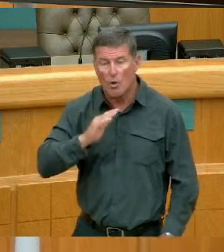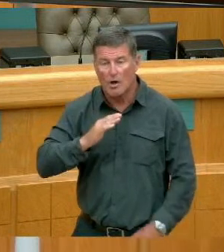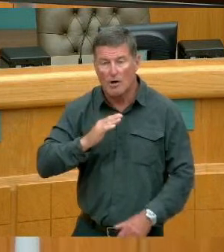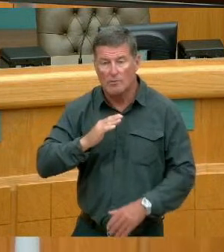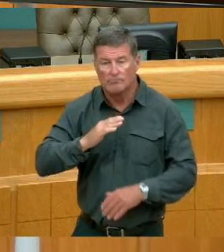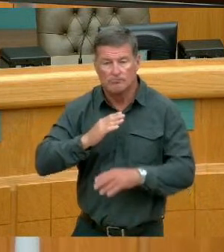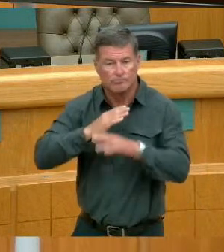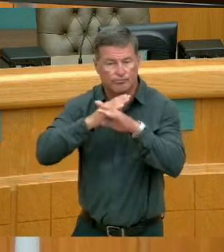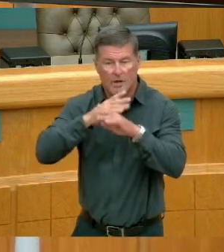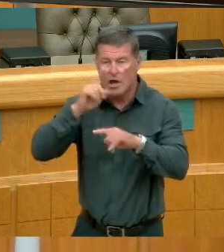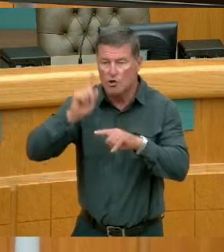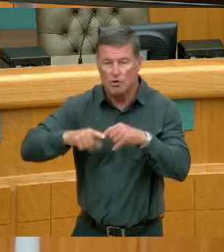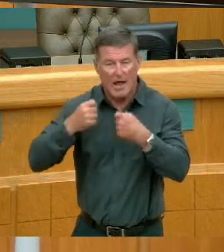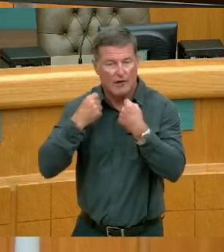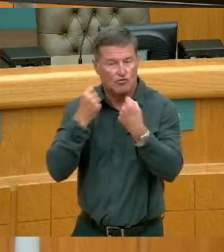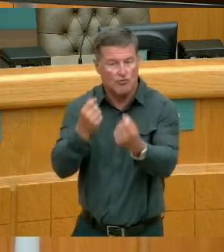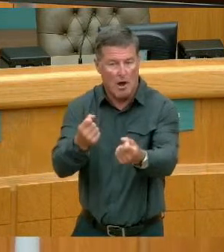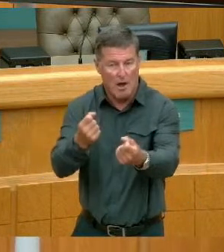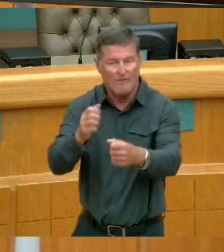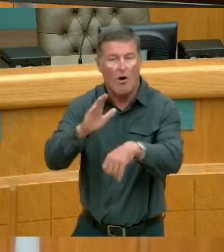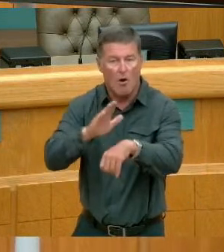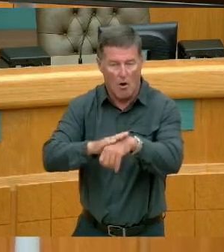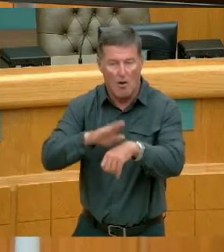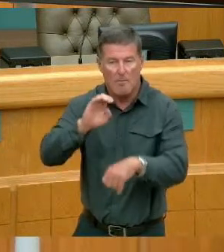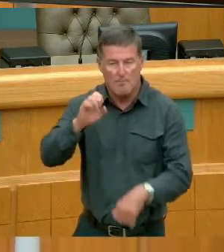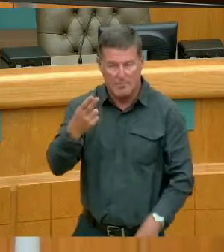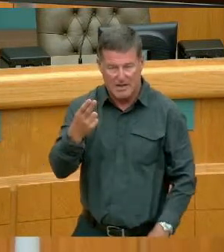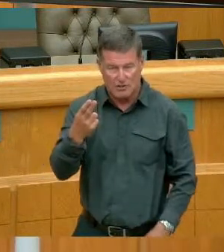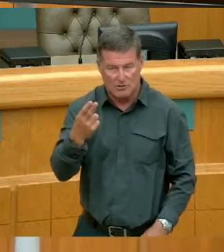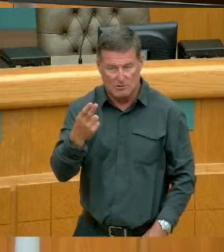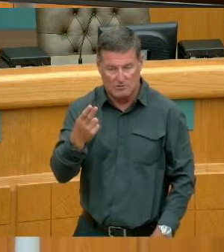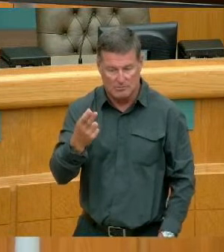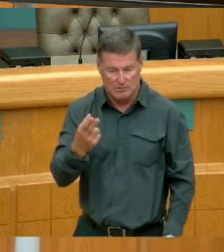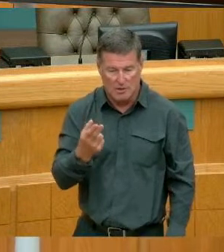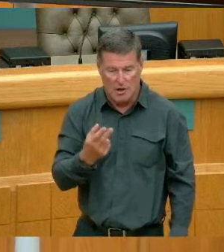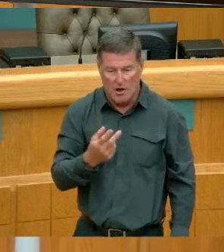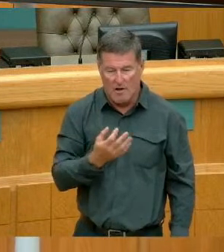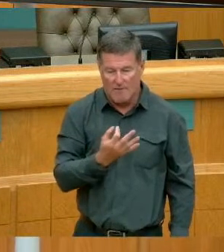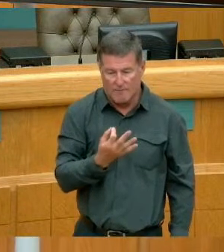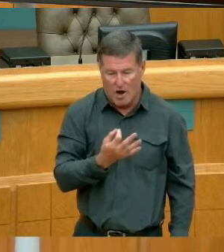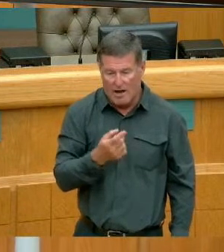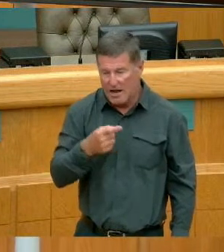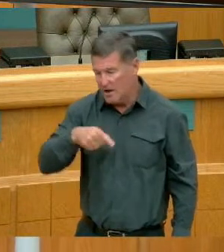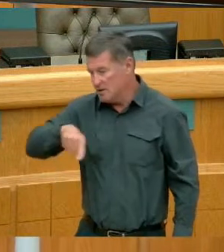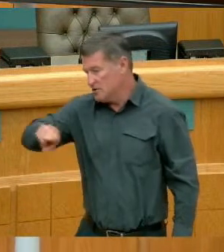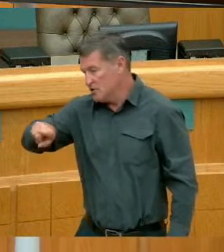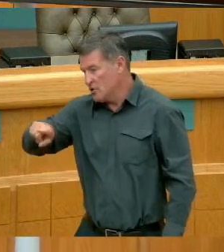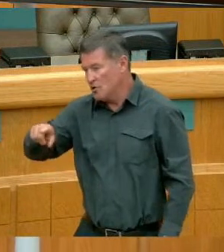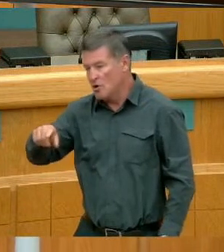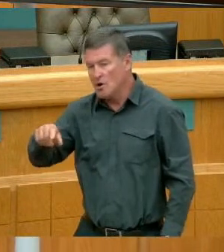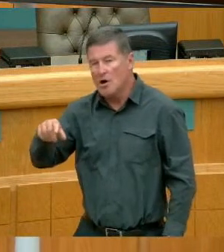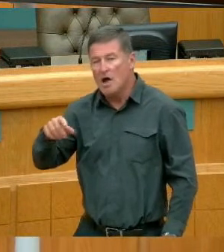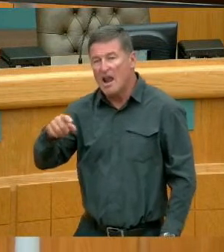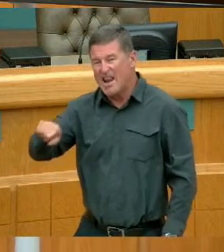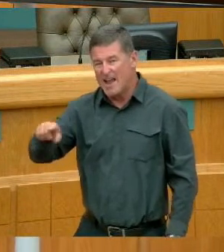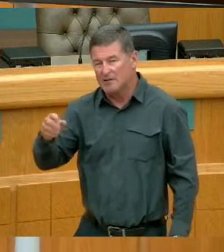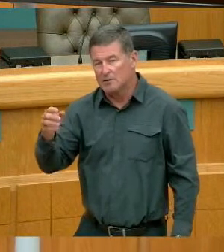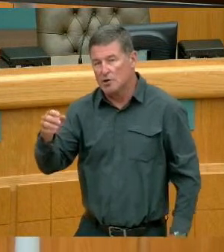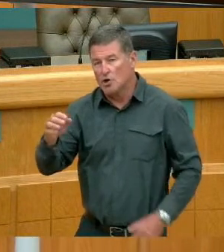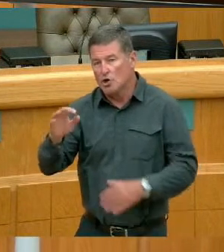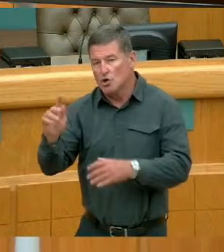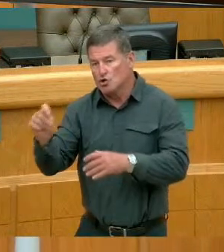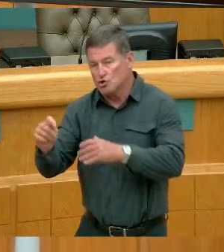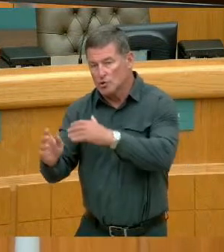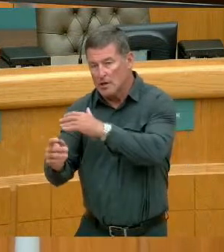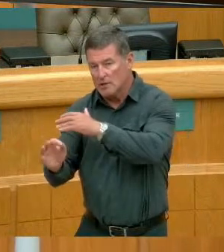closed. And I do think that we have learned what happens when we don't protect our